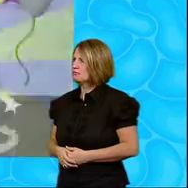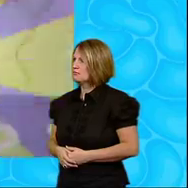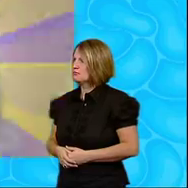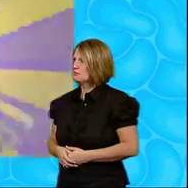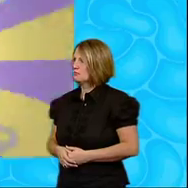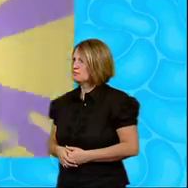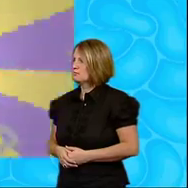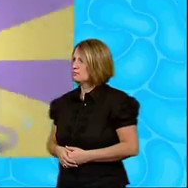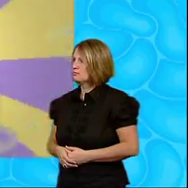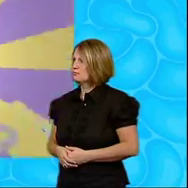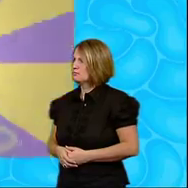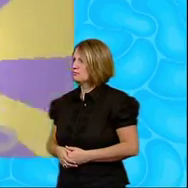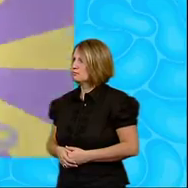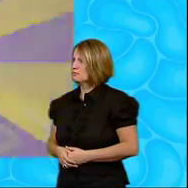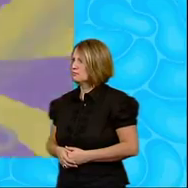incredible.